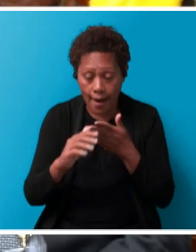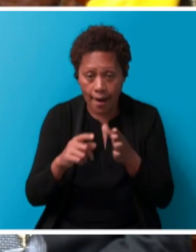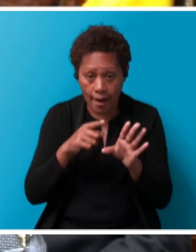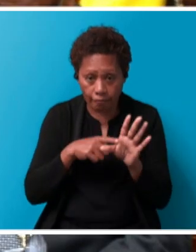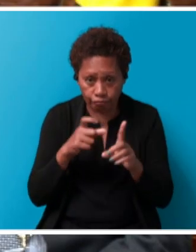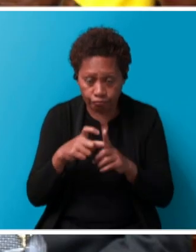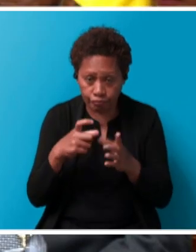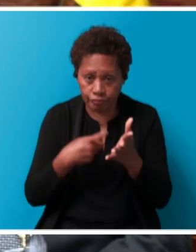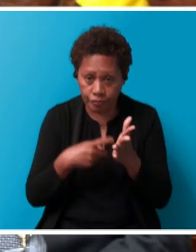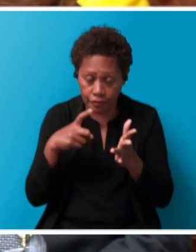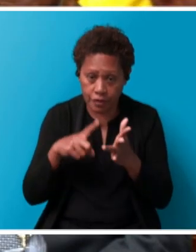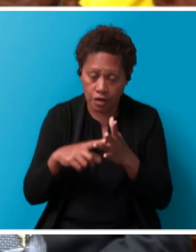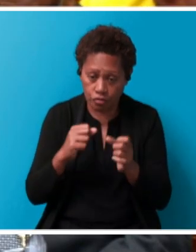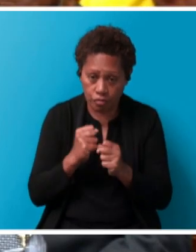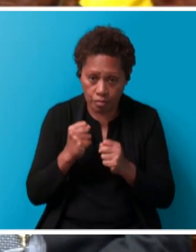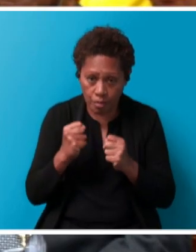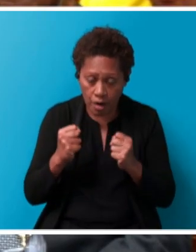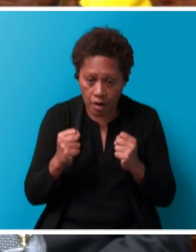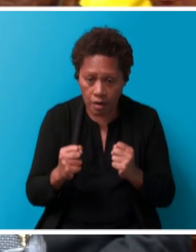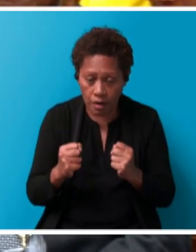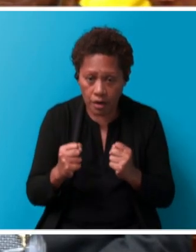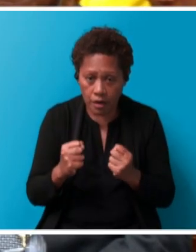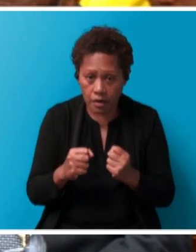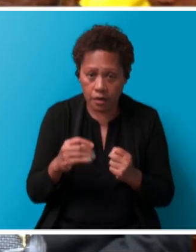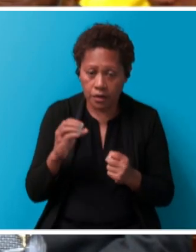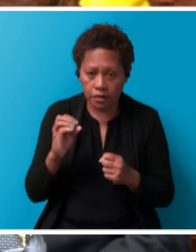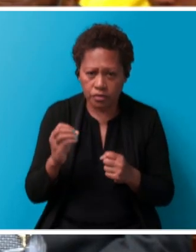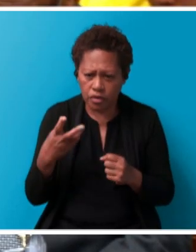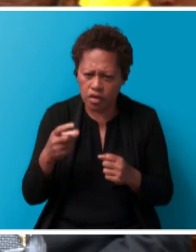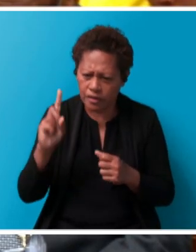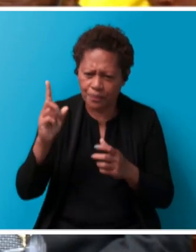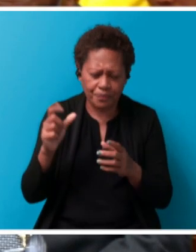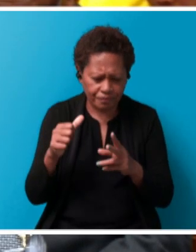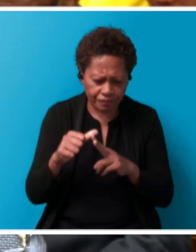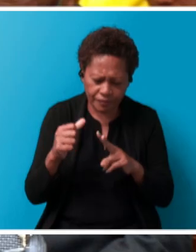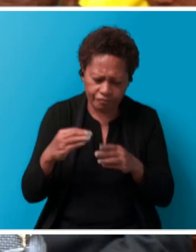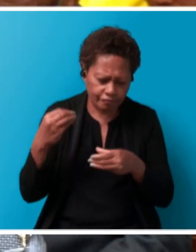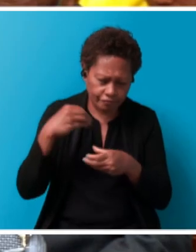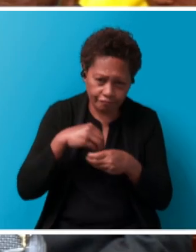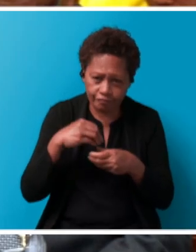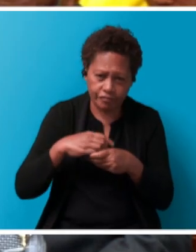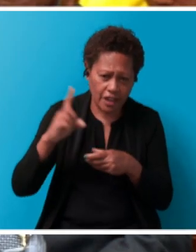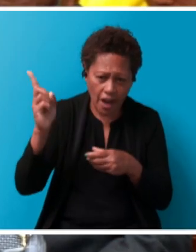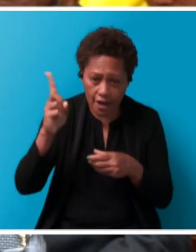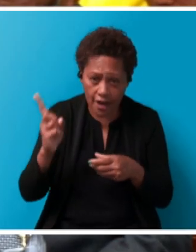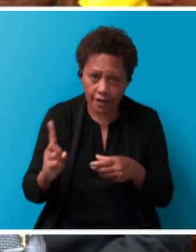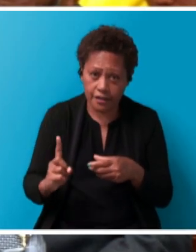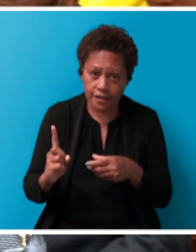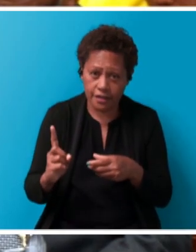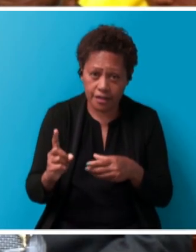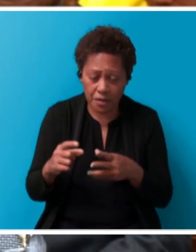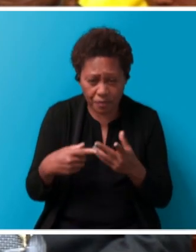the installation of a 100 kW solar PV mini-grid with battery storage in Jiliva village, Kandavu, which